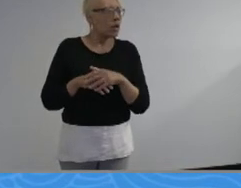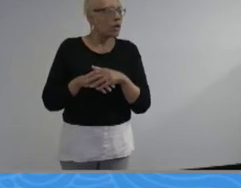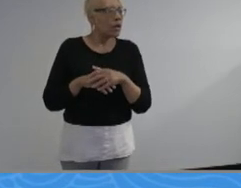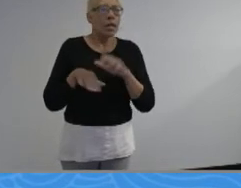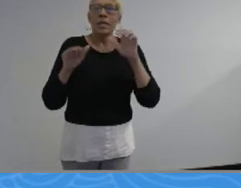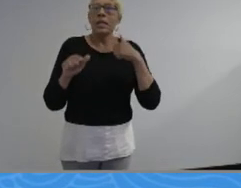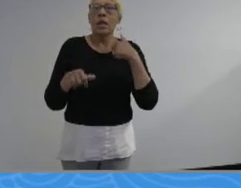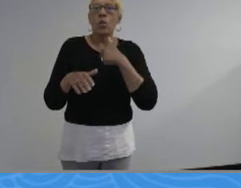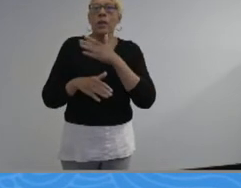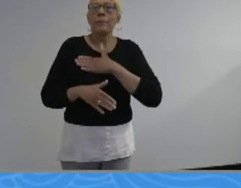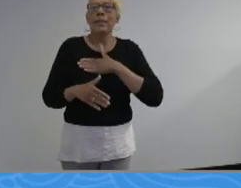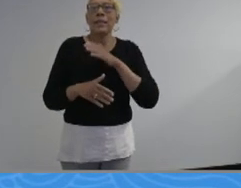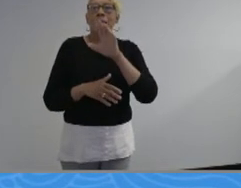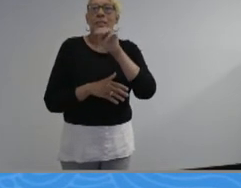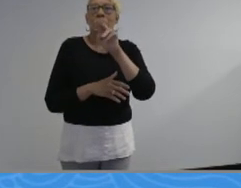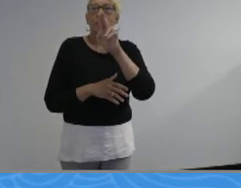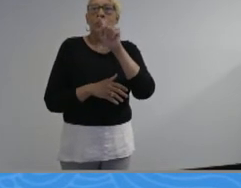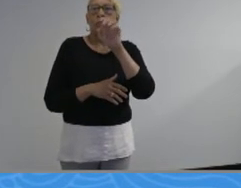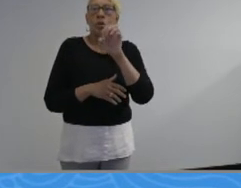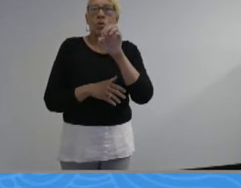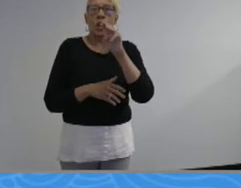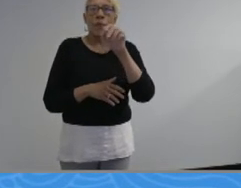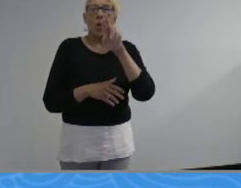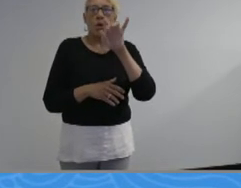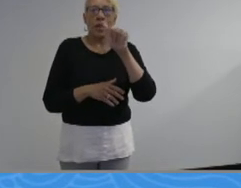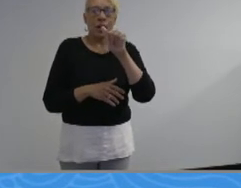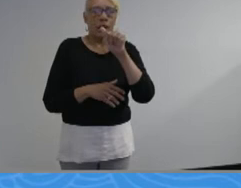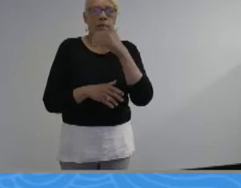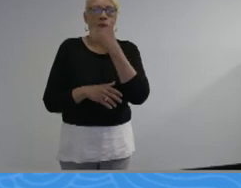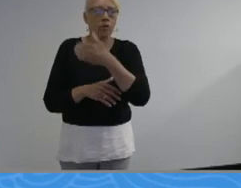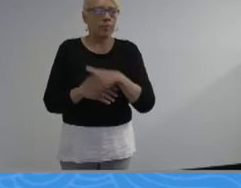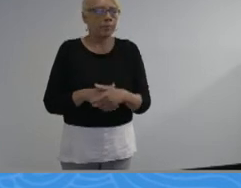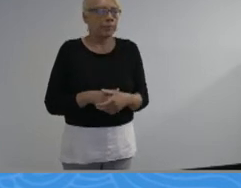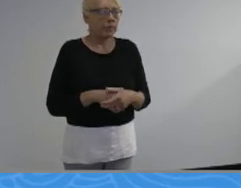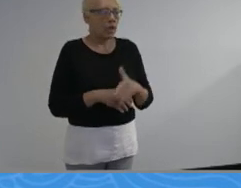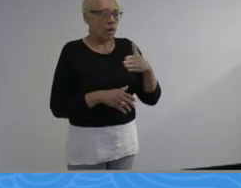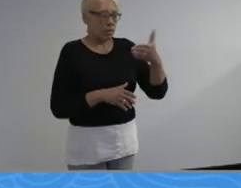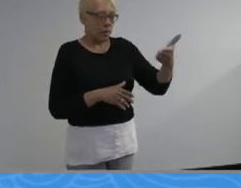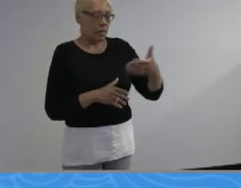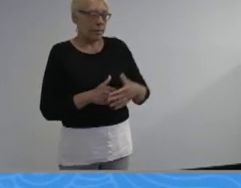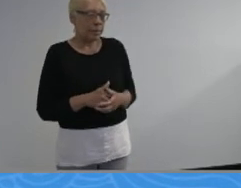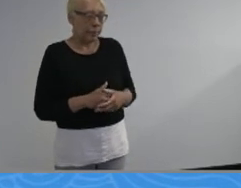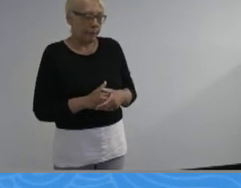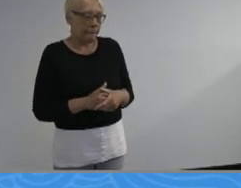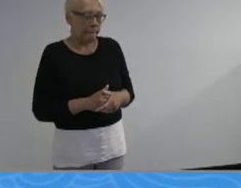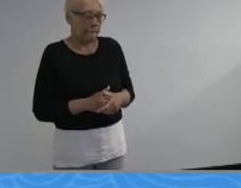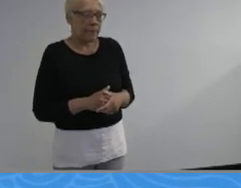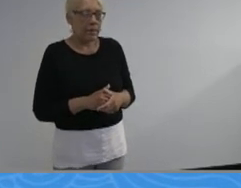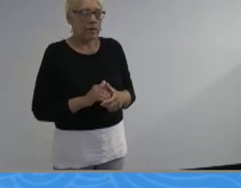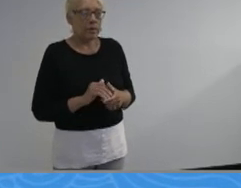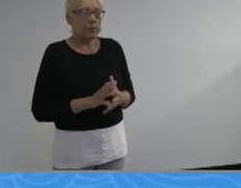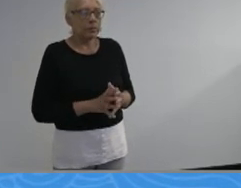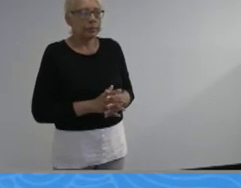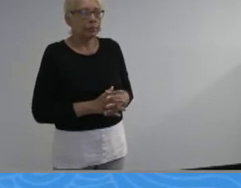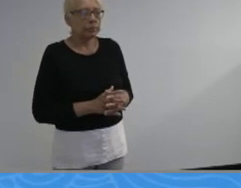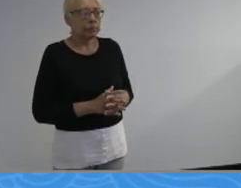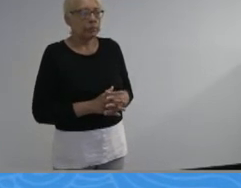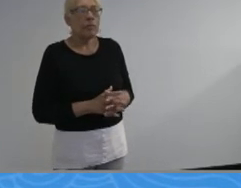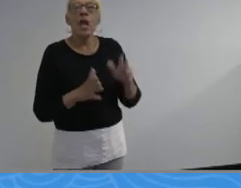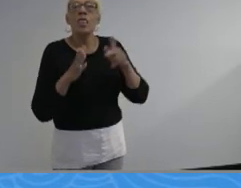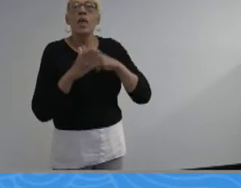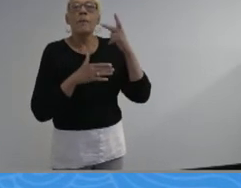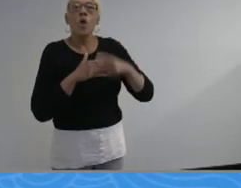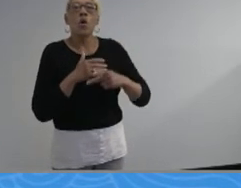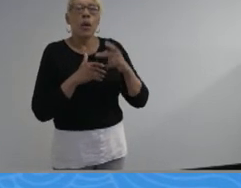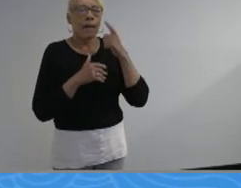Can we please mute Maria? I don't know that. Thank you. Okay, Ms. Coleman, go ahead. That's okay. The